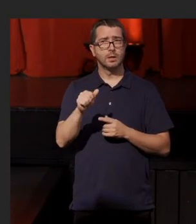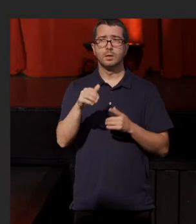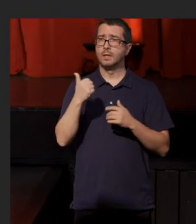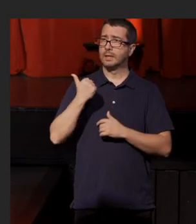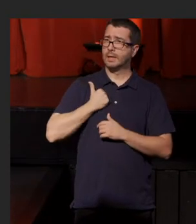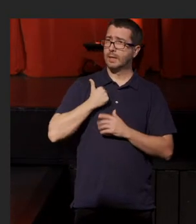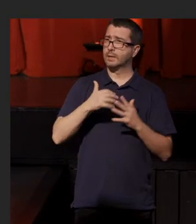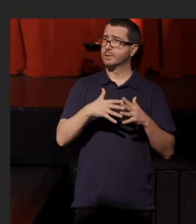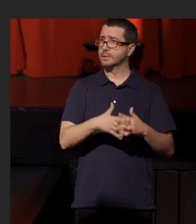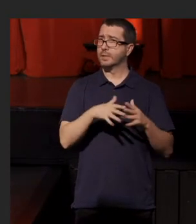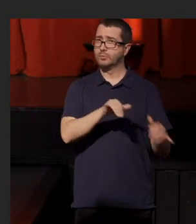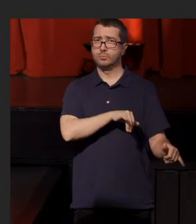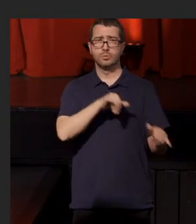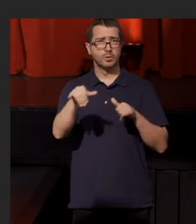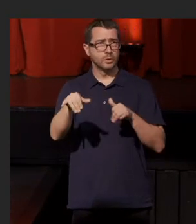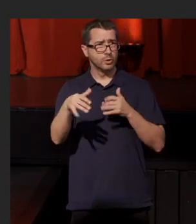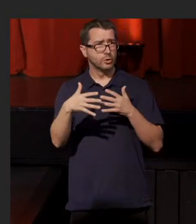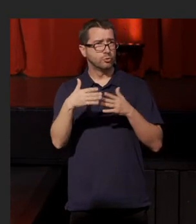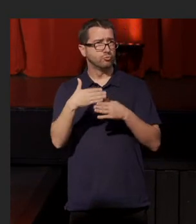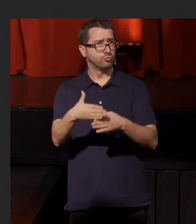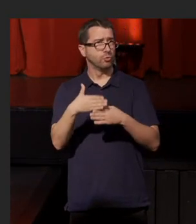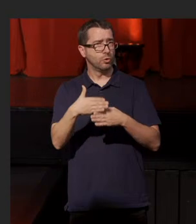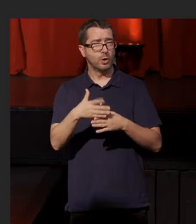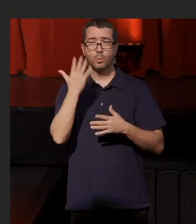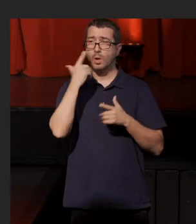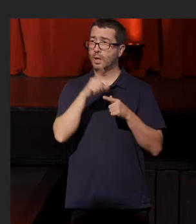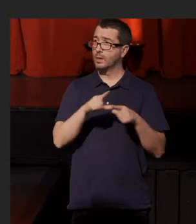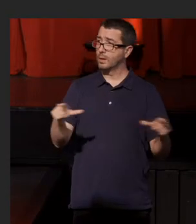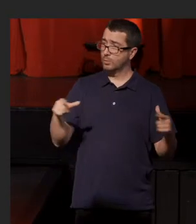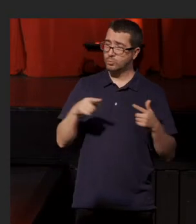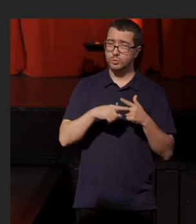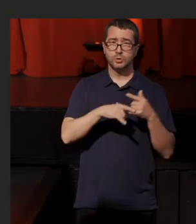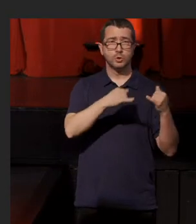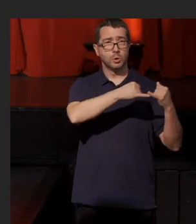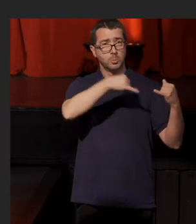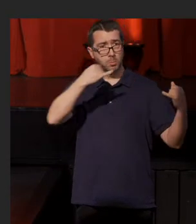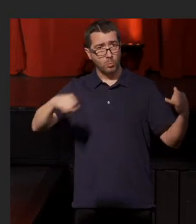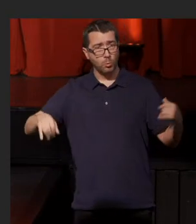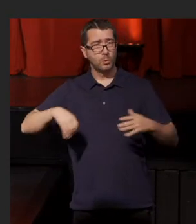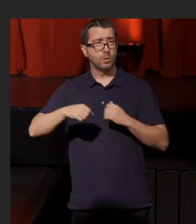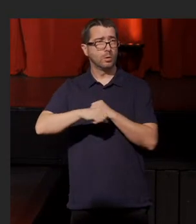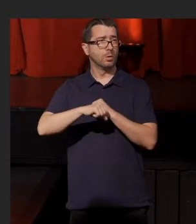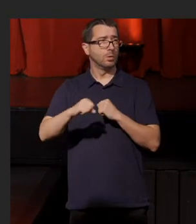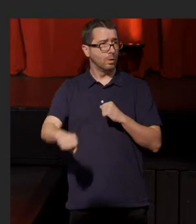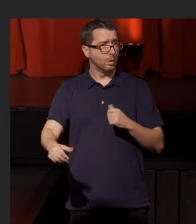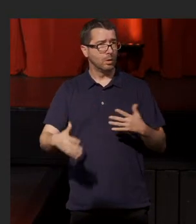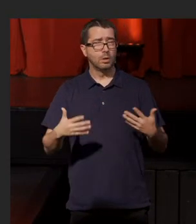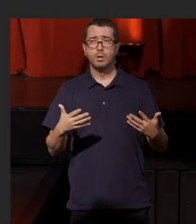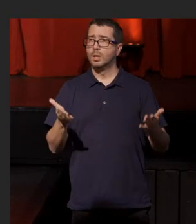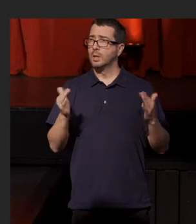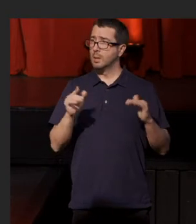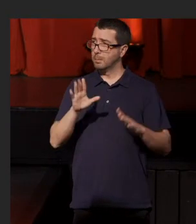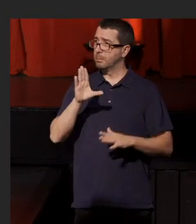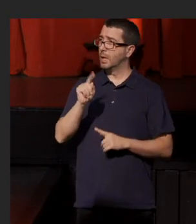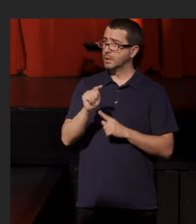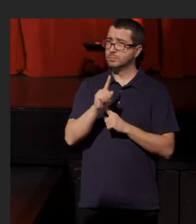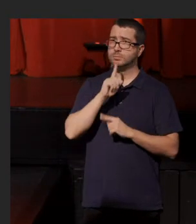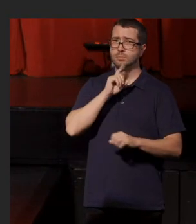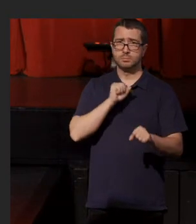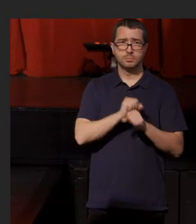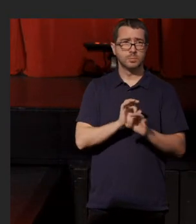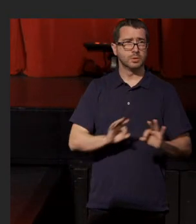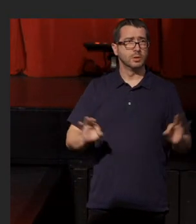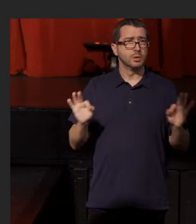because we share a language and a very long border. But there's some really important differences in